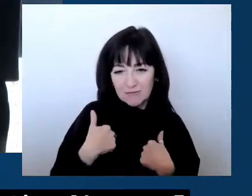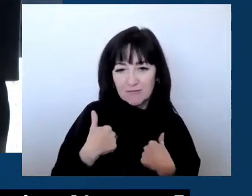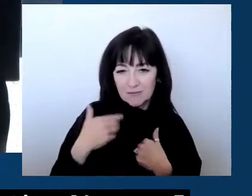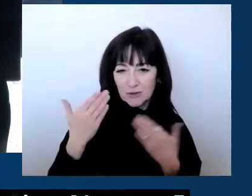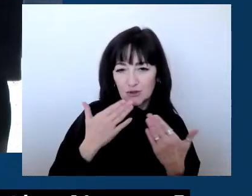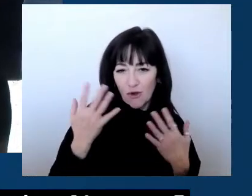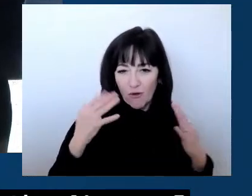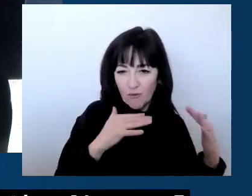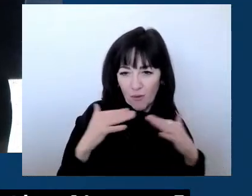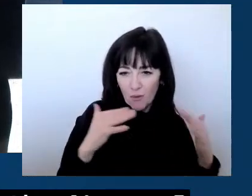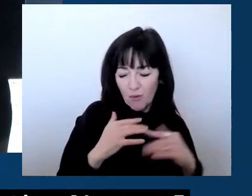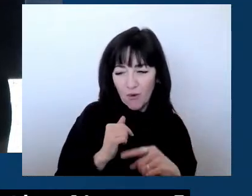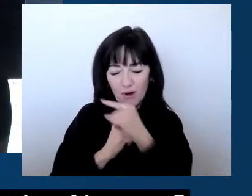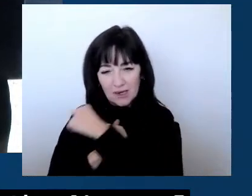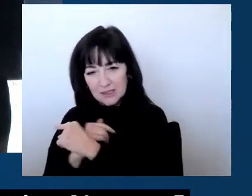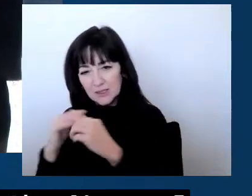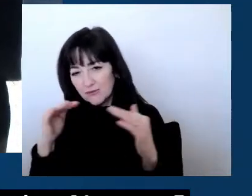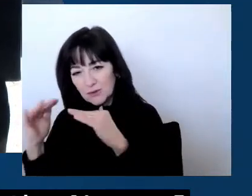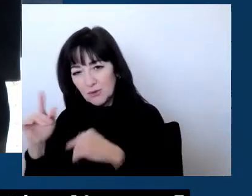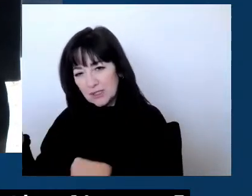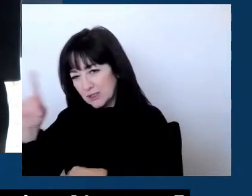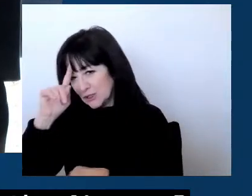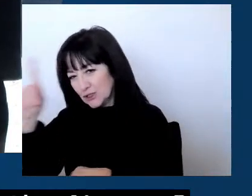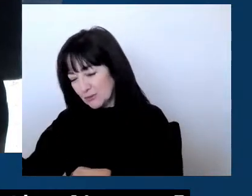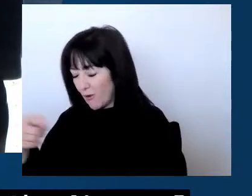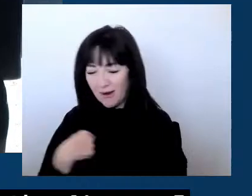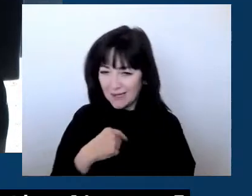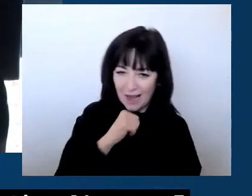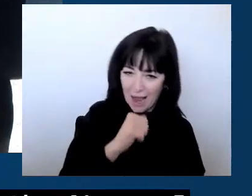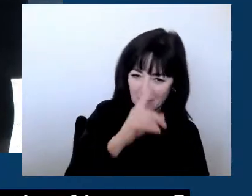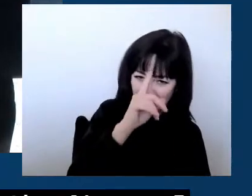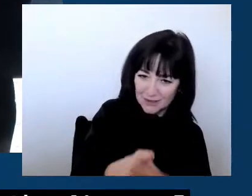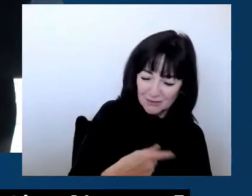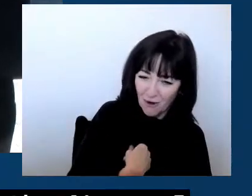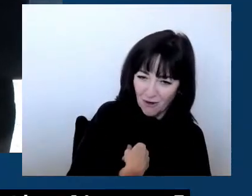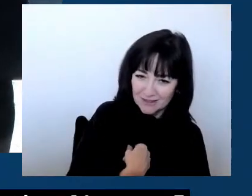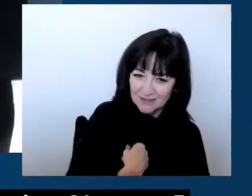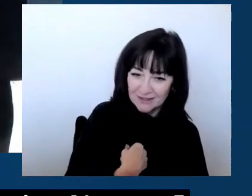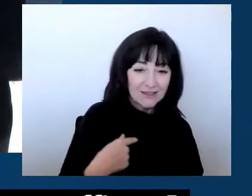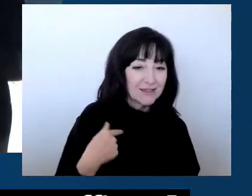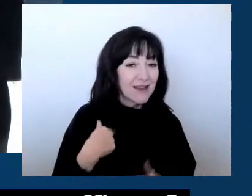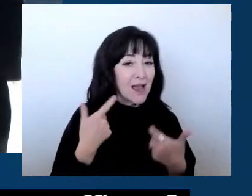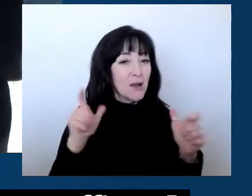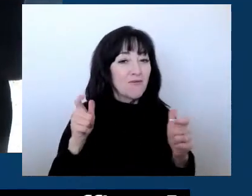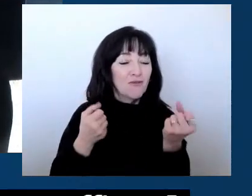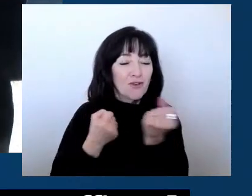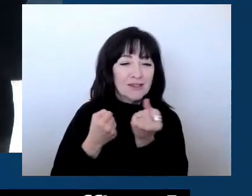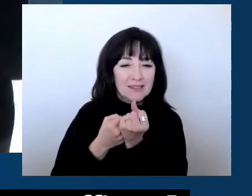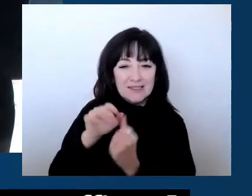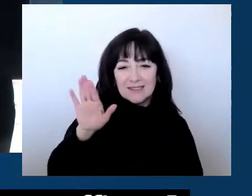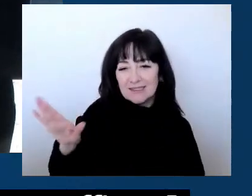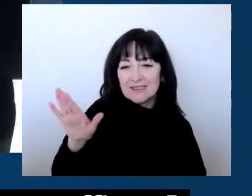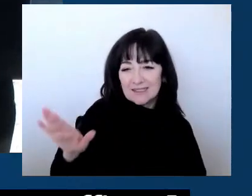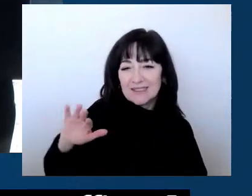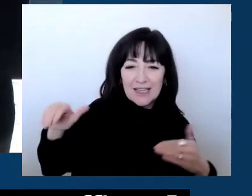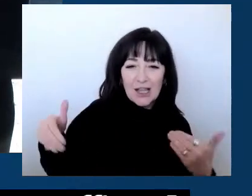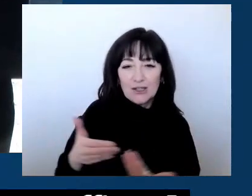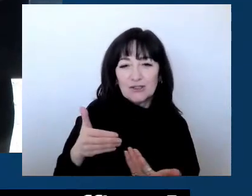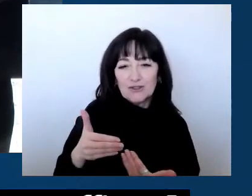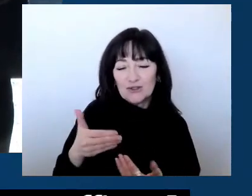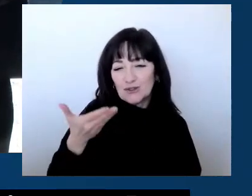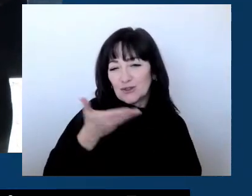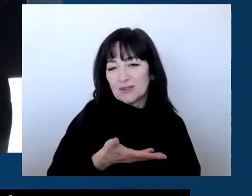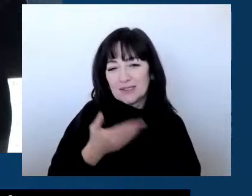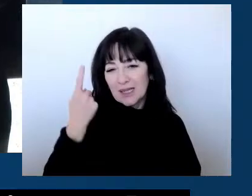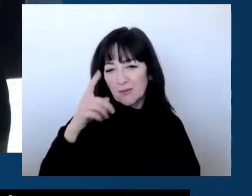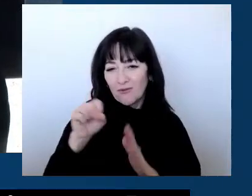war. He's really smart. I'm not. But I'm a huge fan of his. And here to introduce him for the first time in the